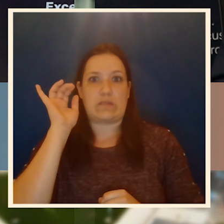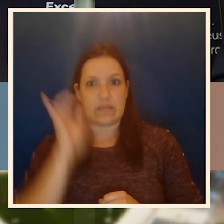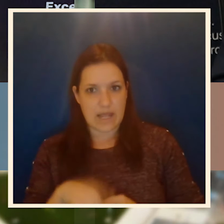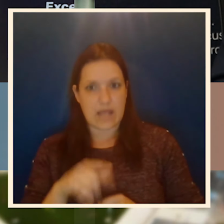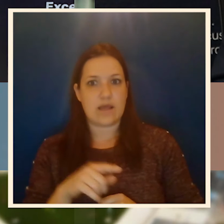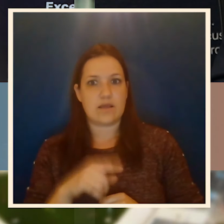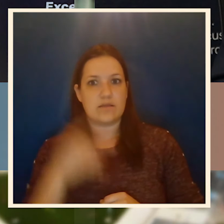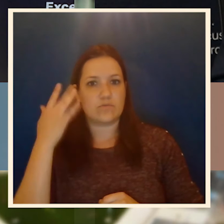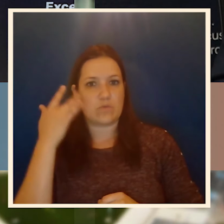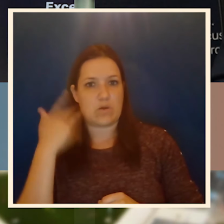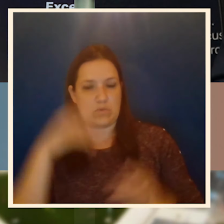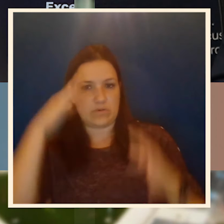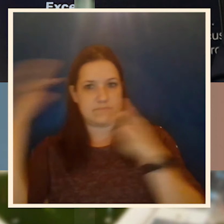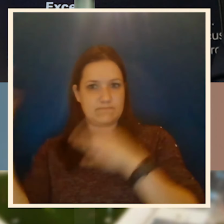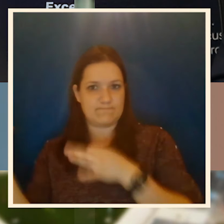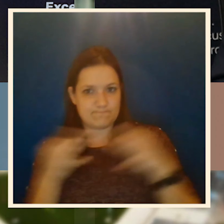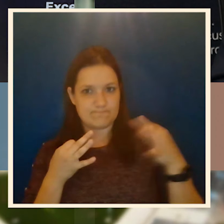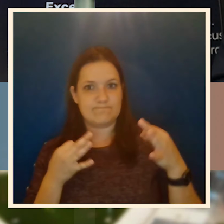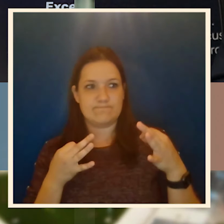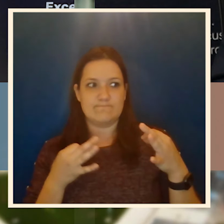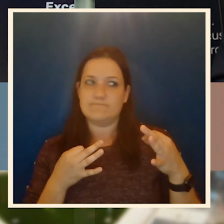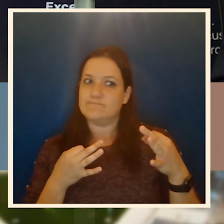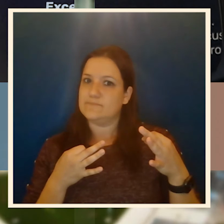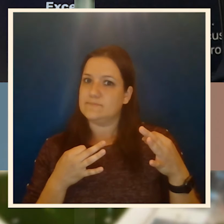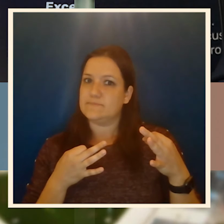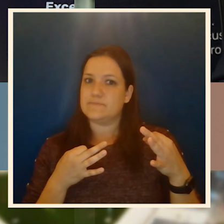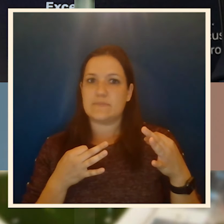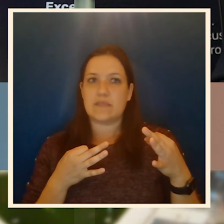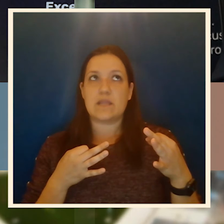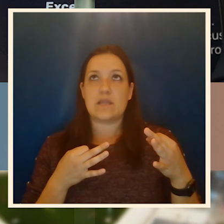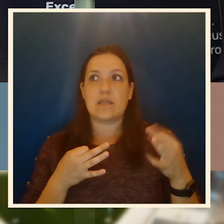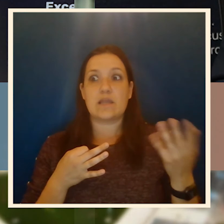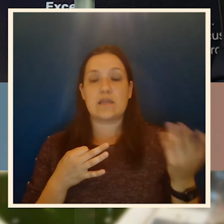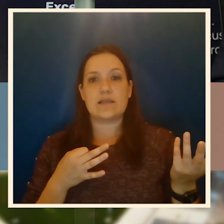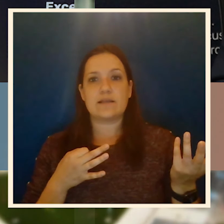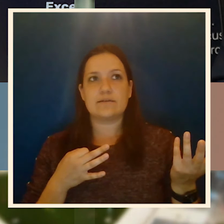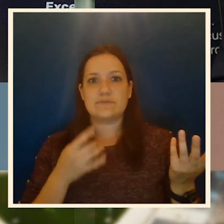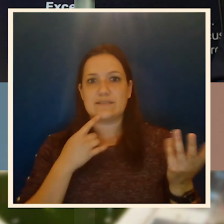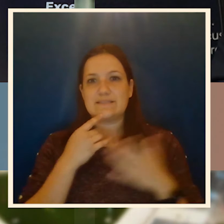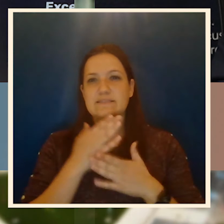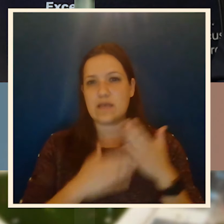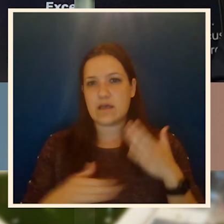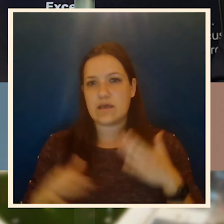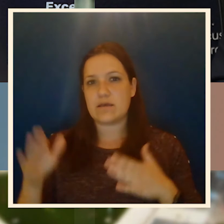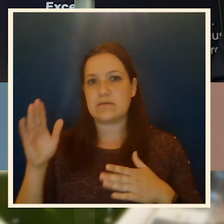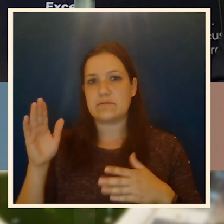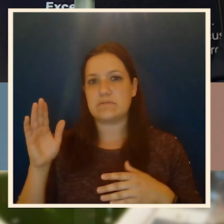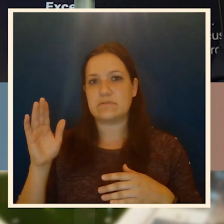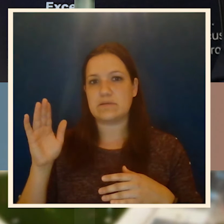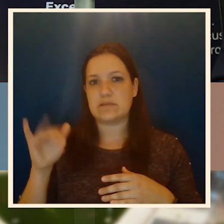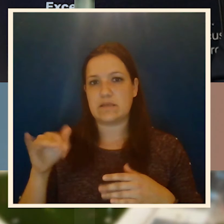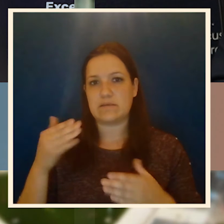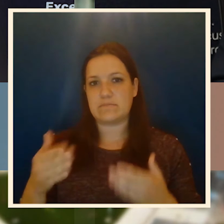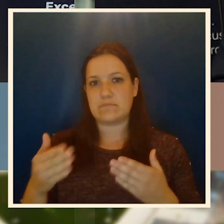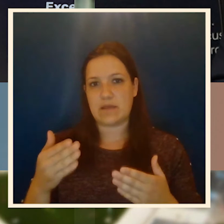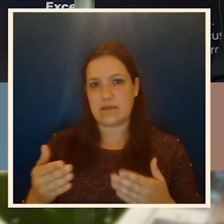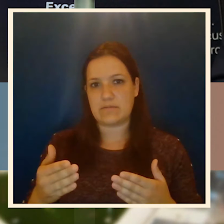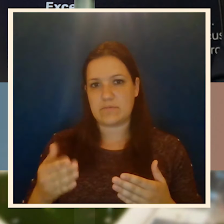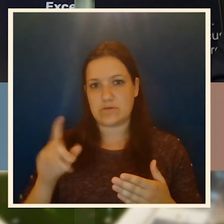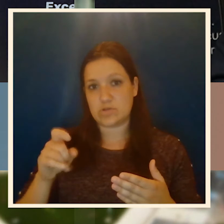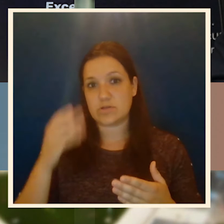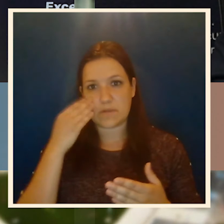is why we decided, I mean, I would imagine some of that was maybe known or